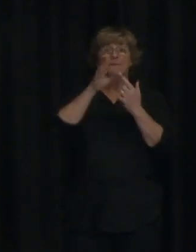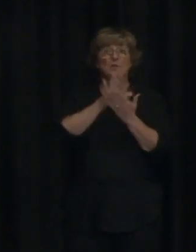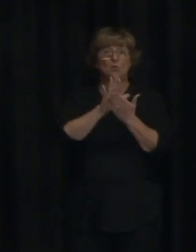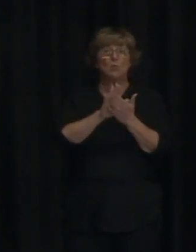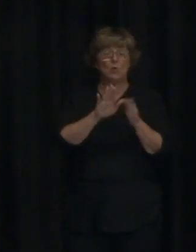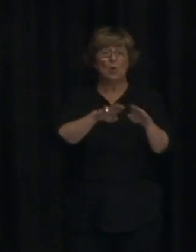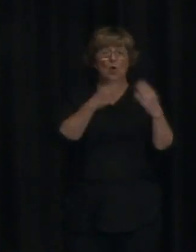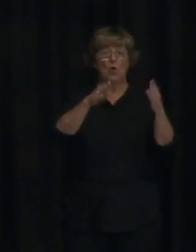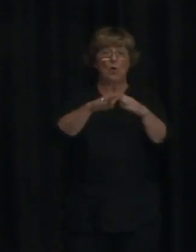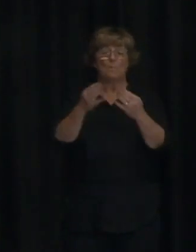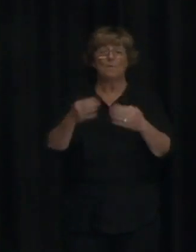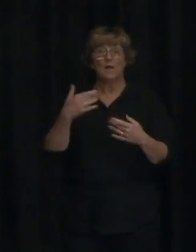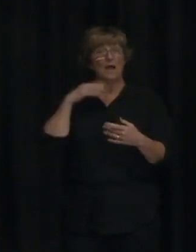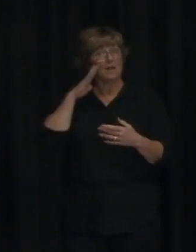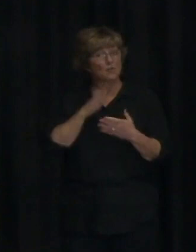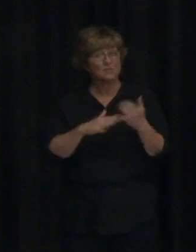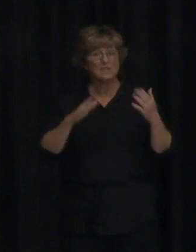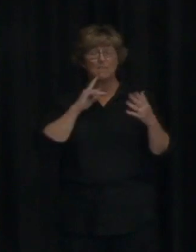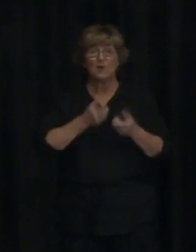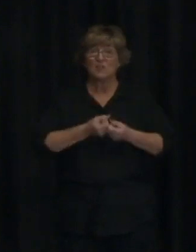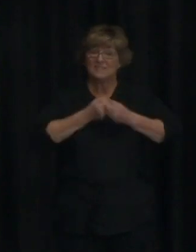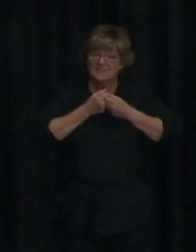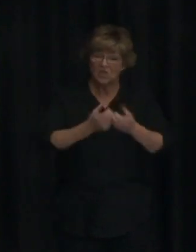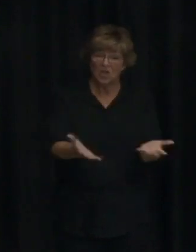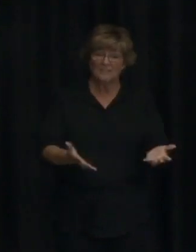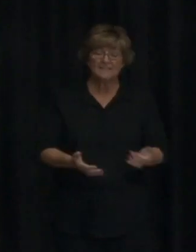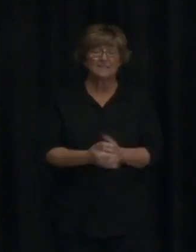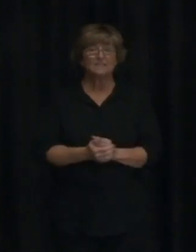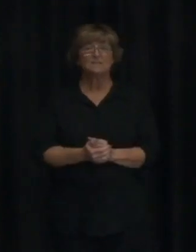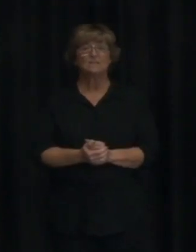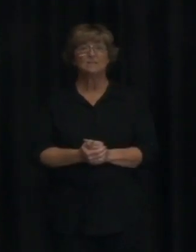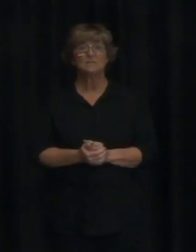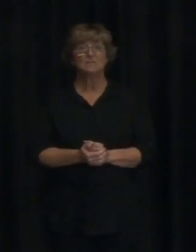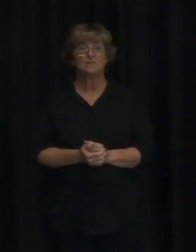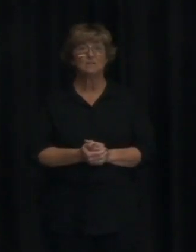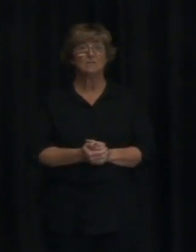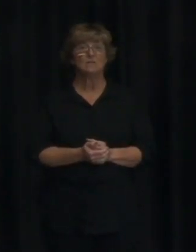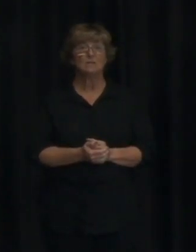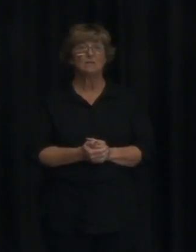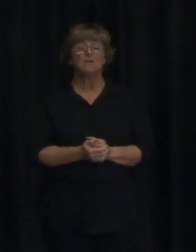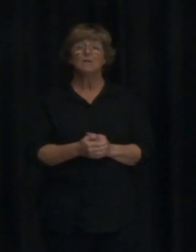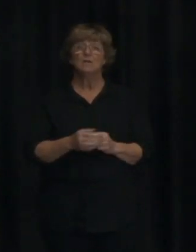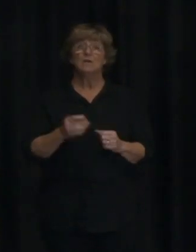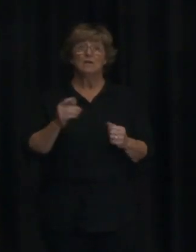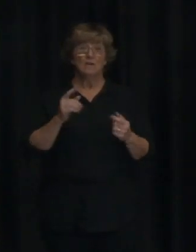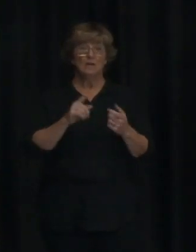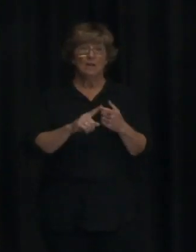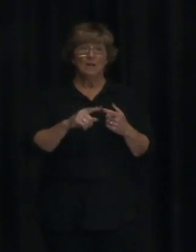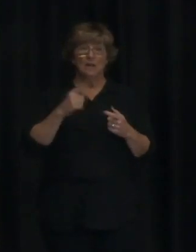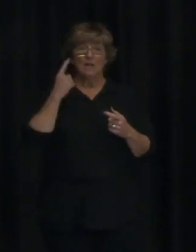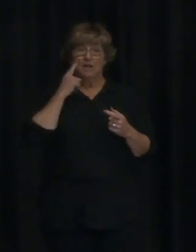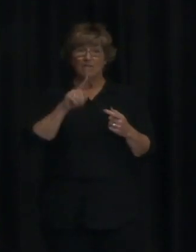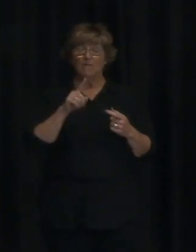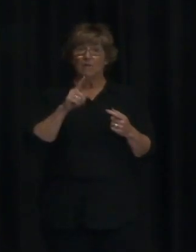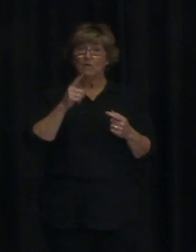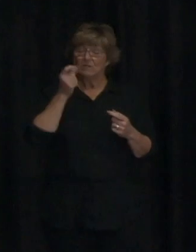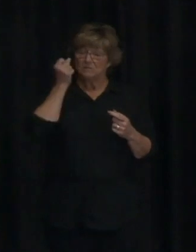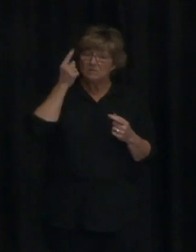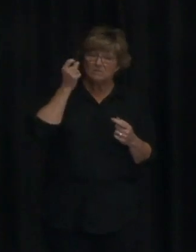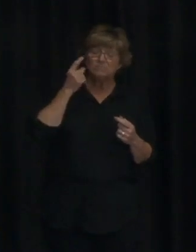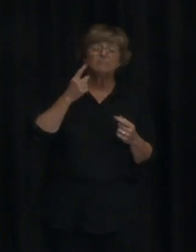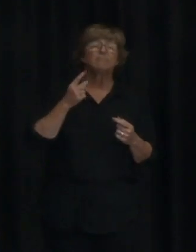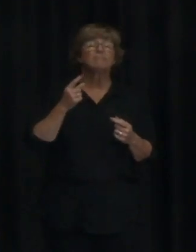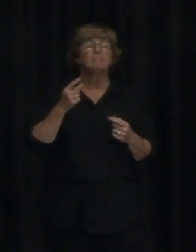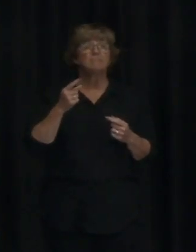of exhaustion, obviously that issue, like so many issues, is a meet confer issue. It's an issue for the memorandums of understanding. It's an